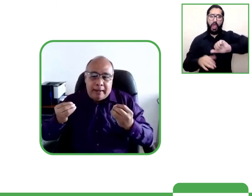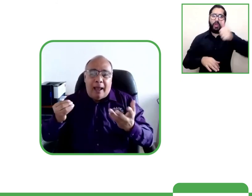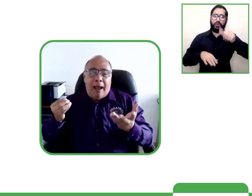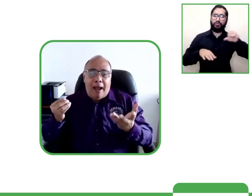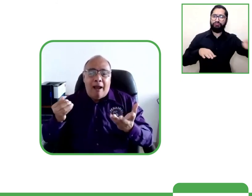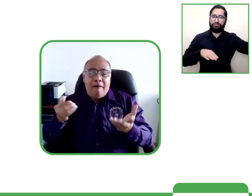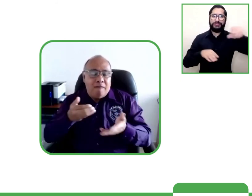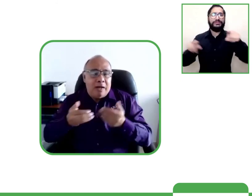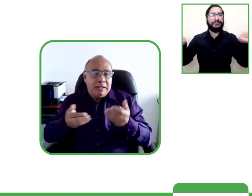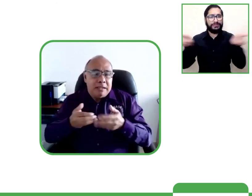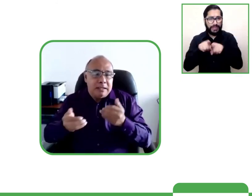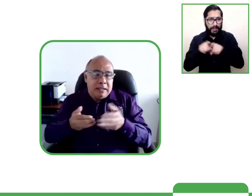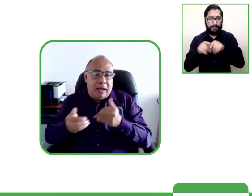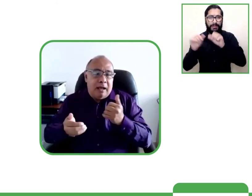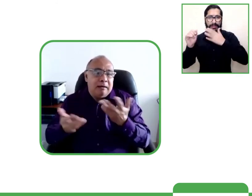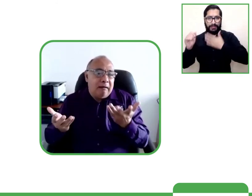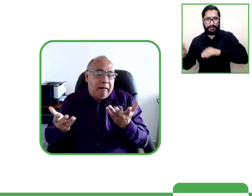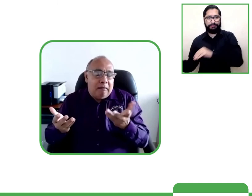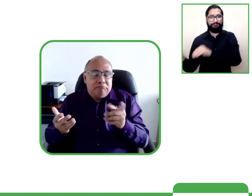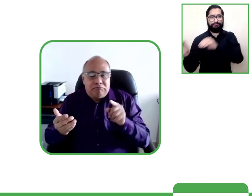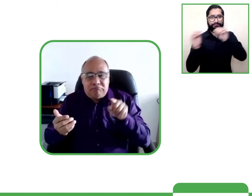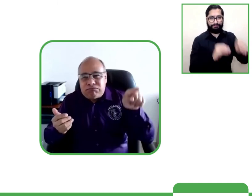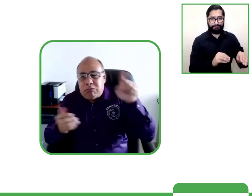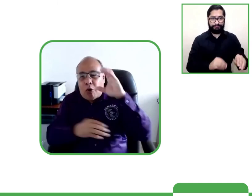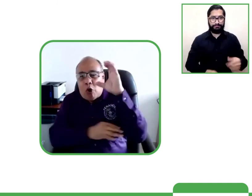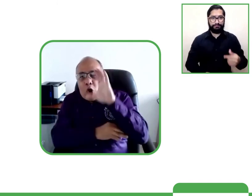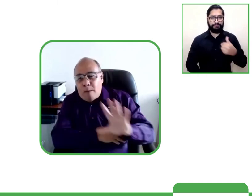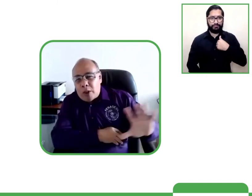ours is that the budget is increased